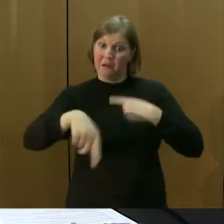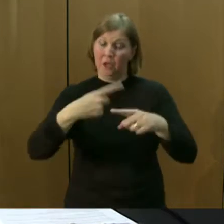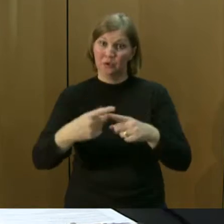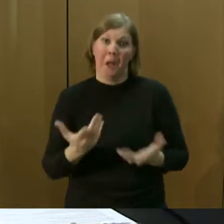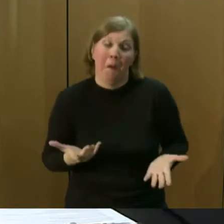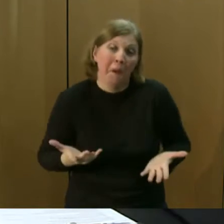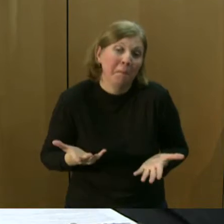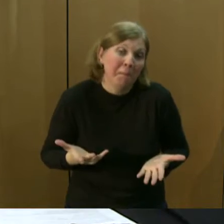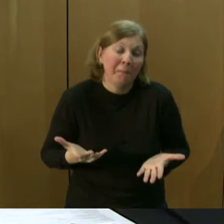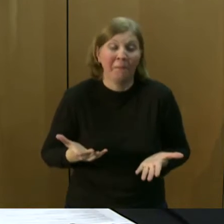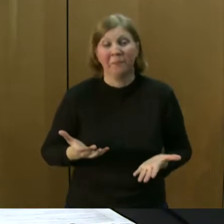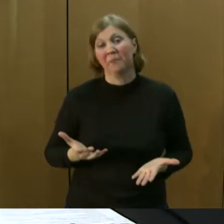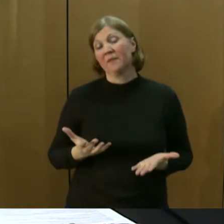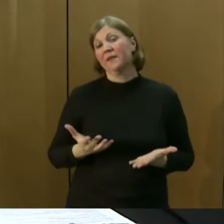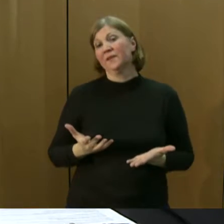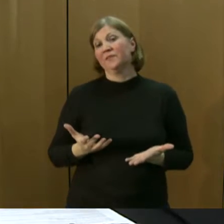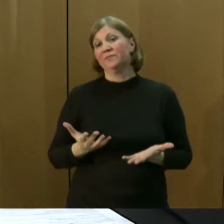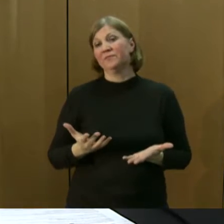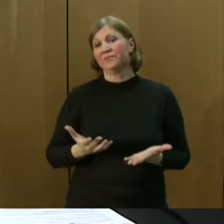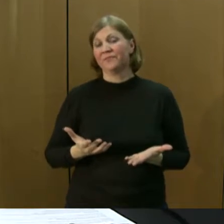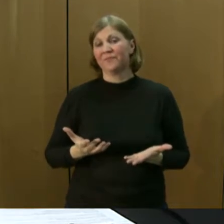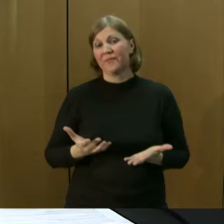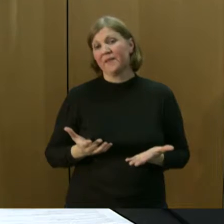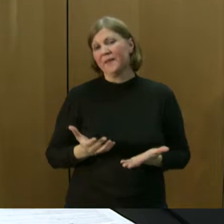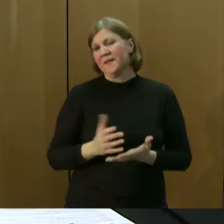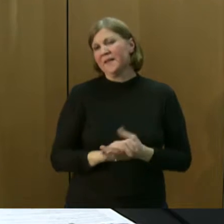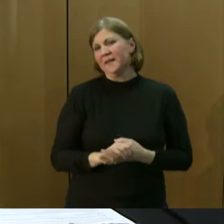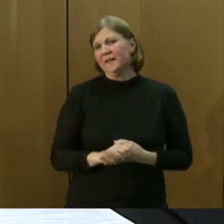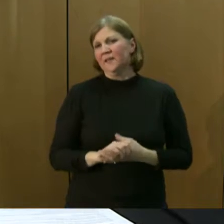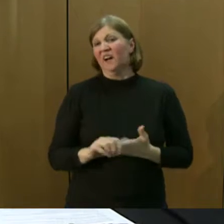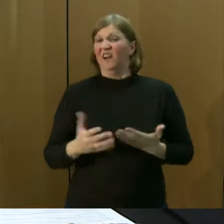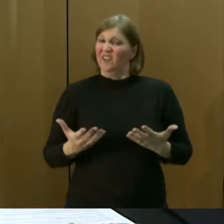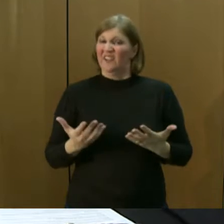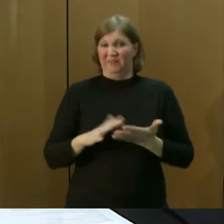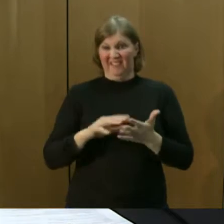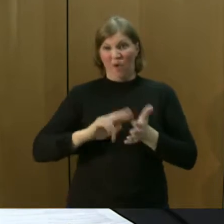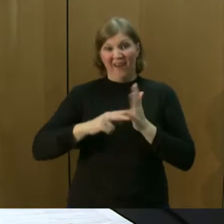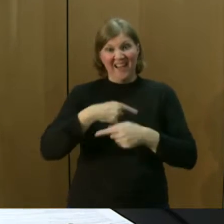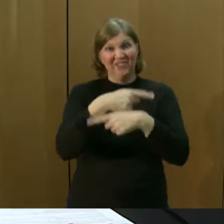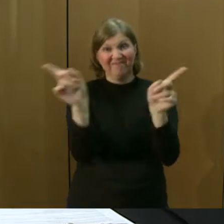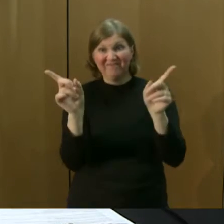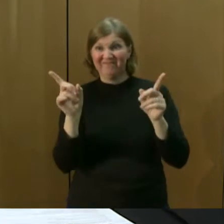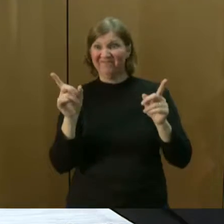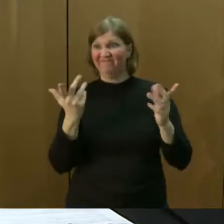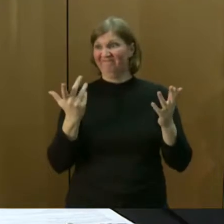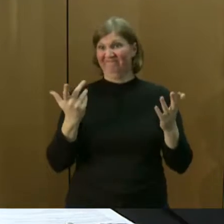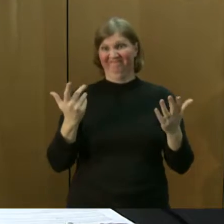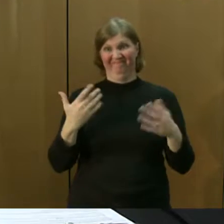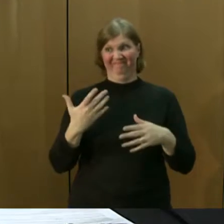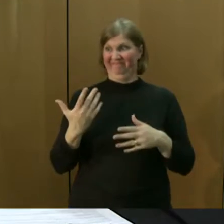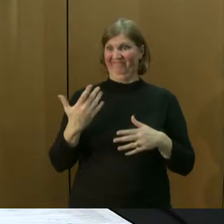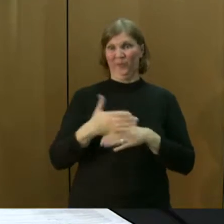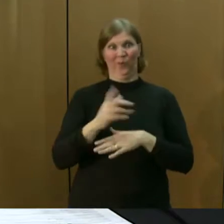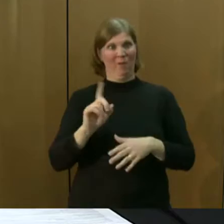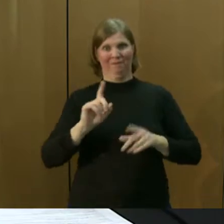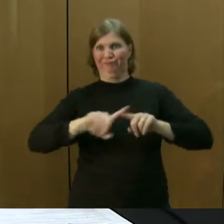with directly have all done that thing, the Kickstarter, the bake sale, the gala at home, the